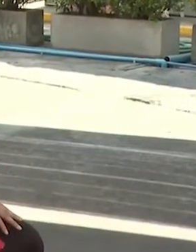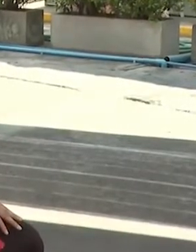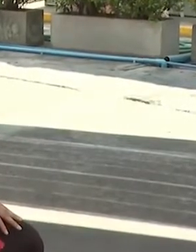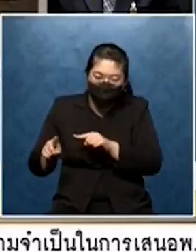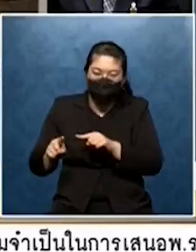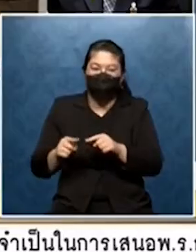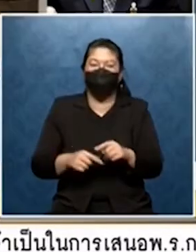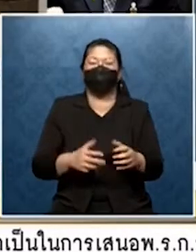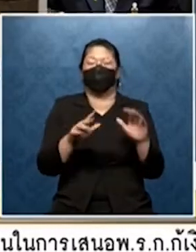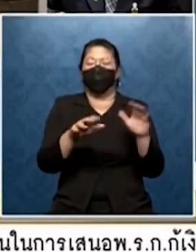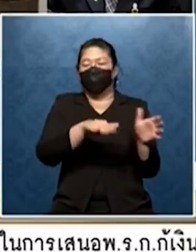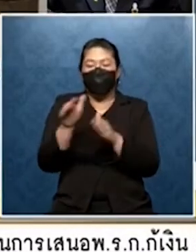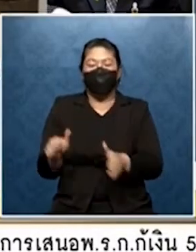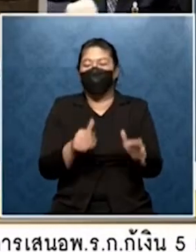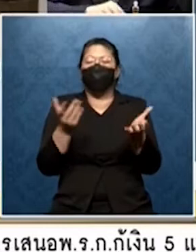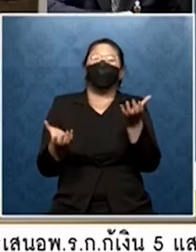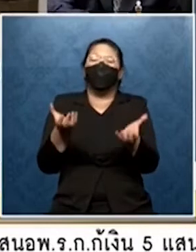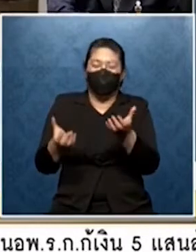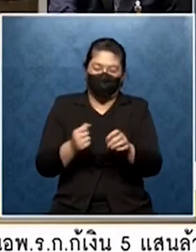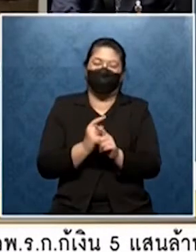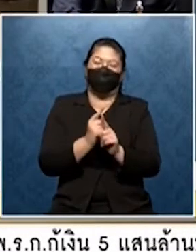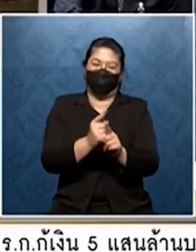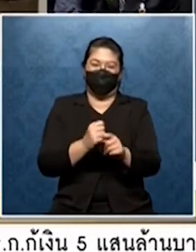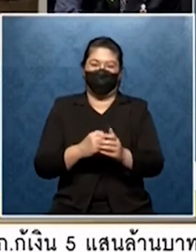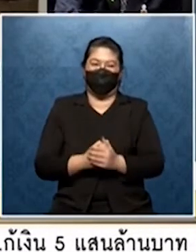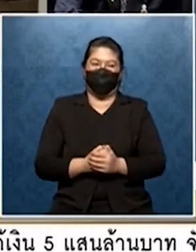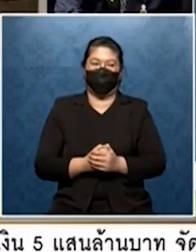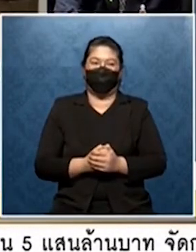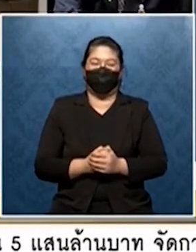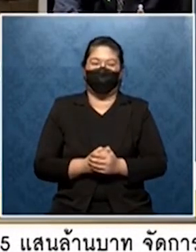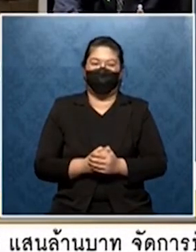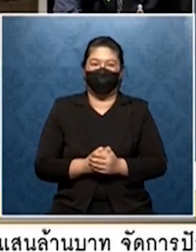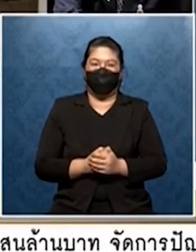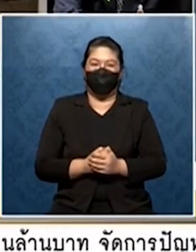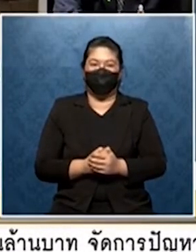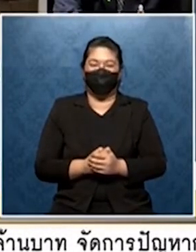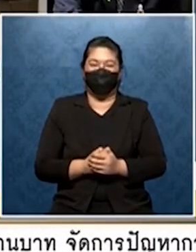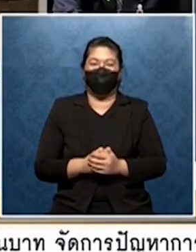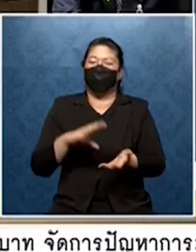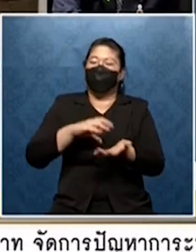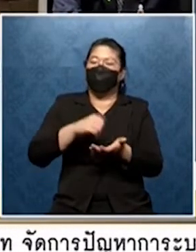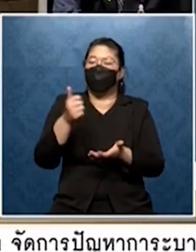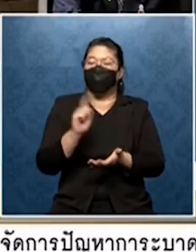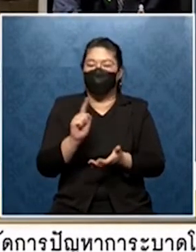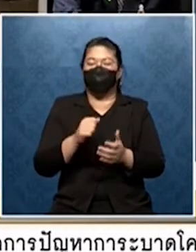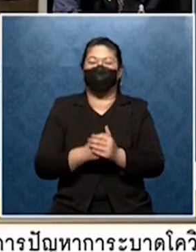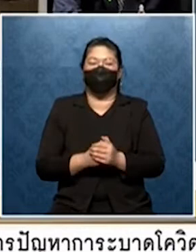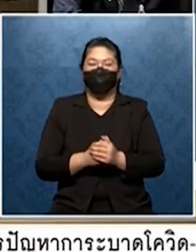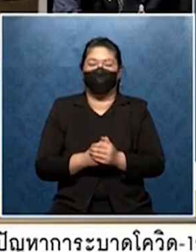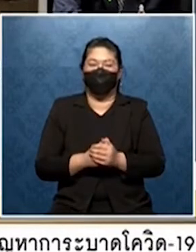budget. He then urged members of the public to take legal action against the Prime Minister for his alleged